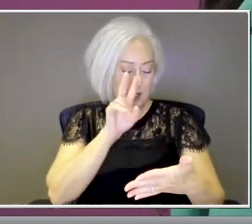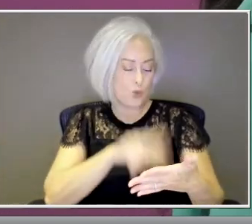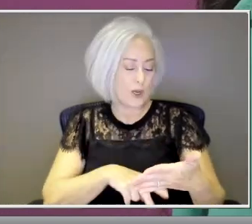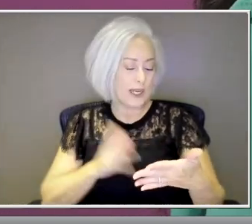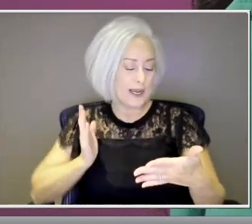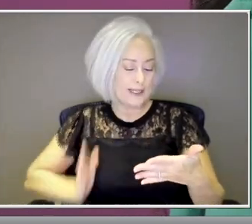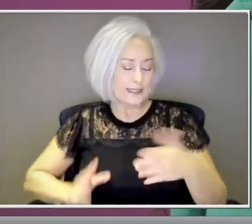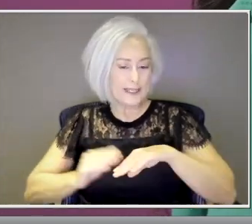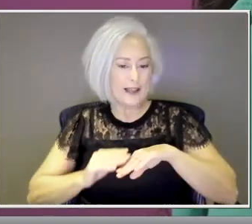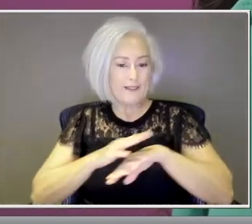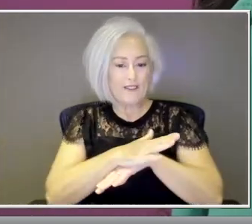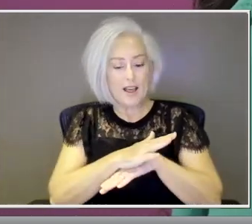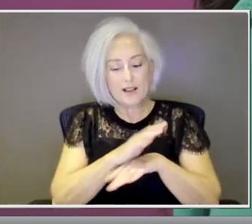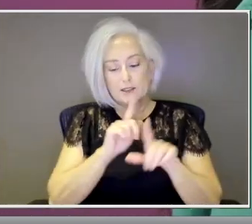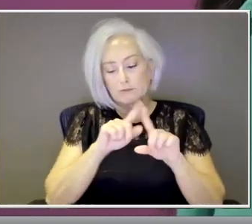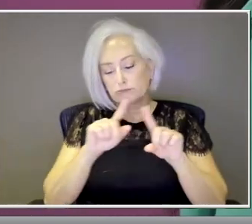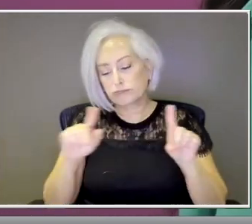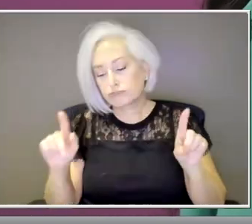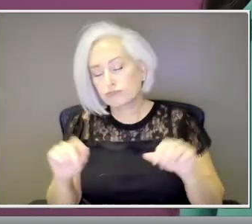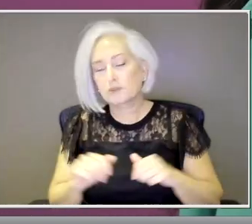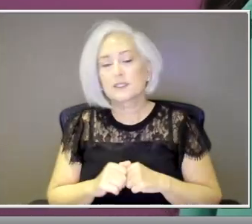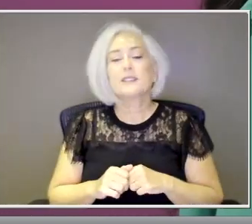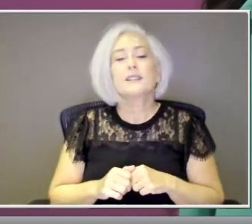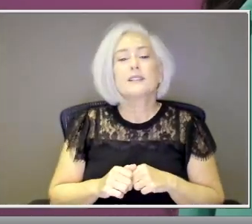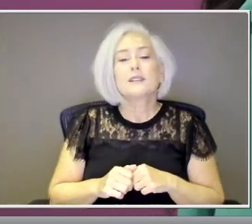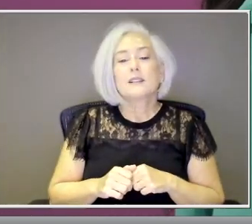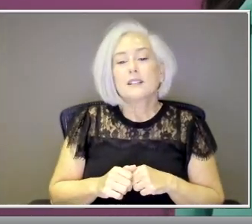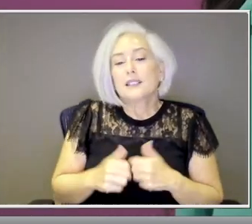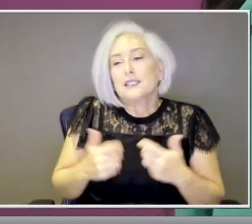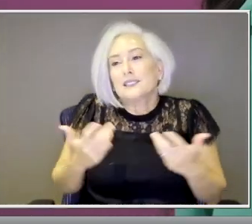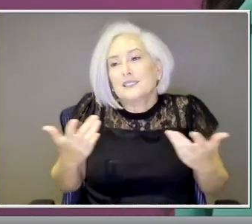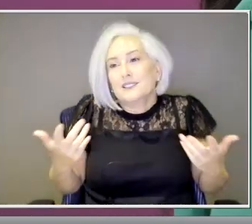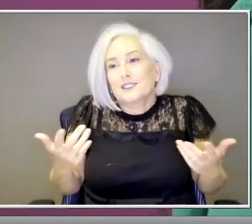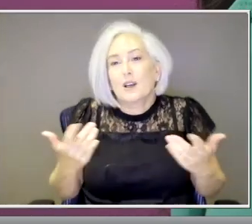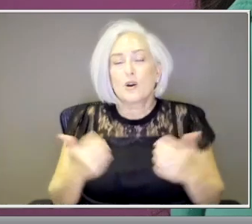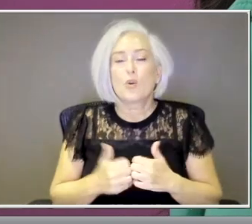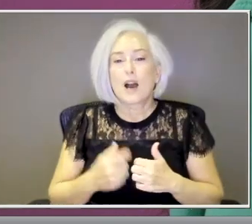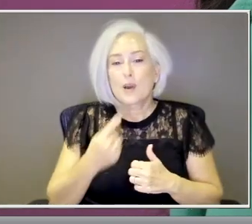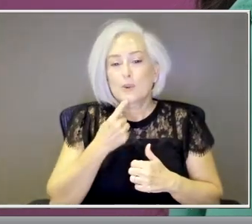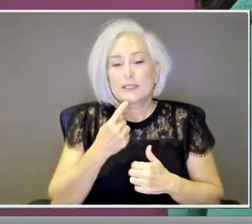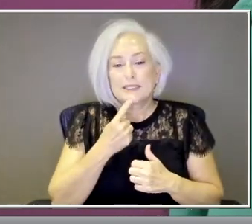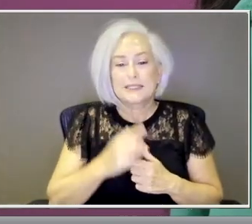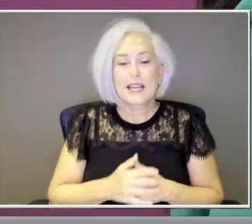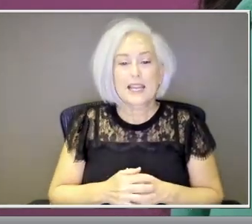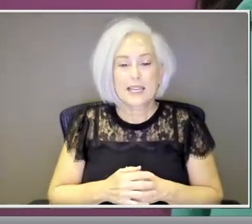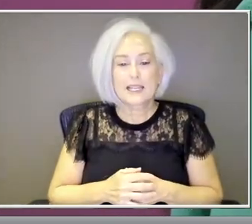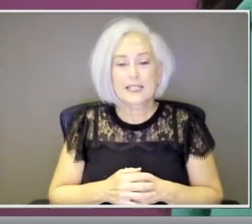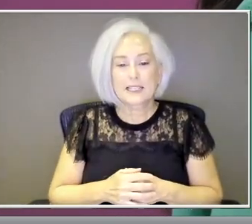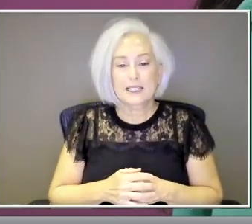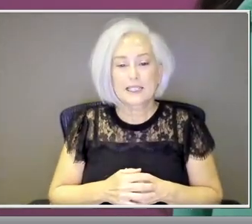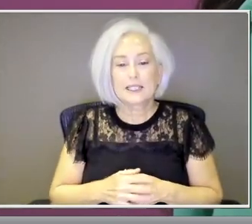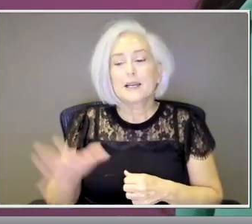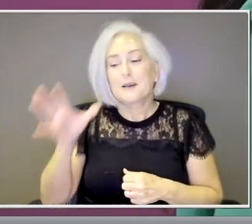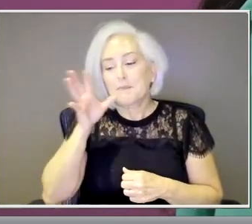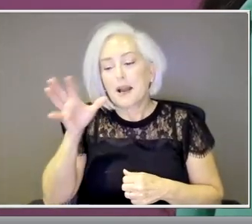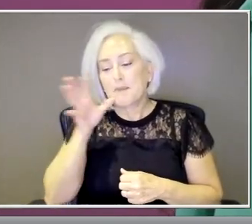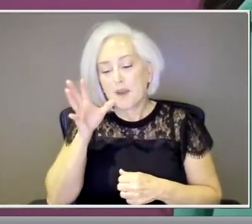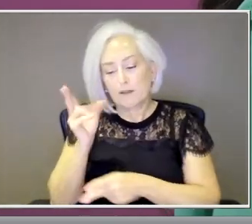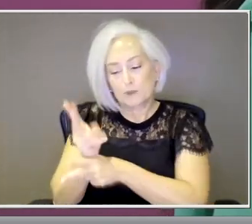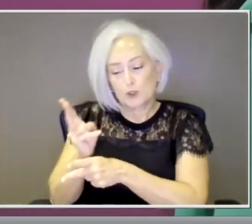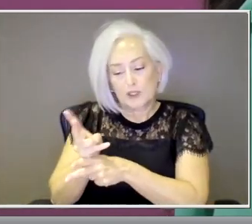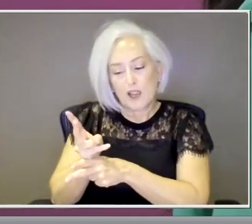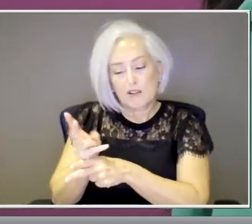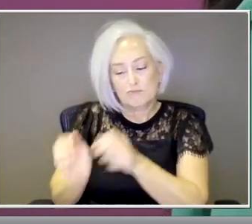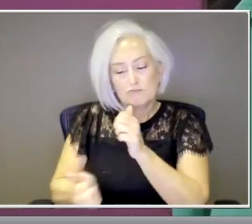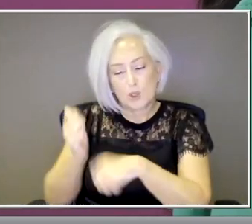other stuff. So I mean, I would say she did it for while I was at home most of the time,